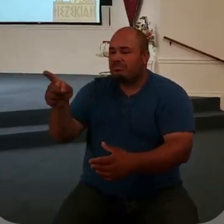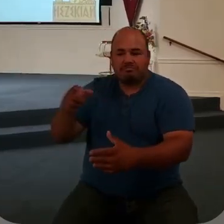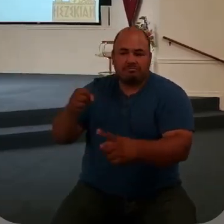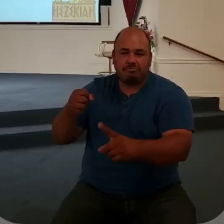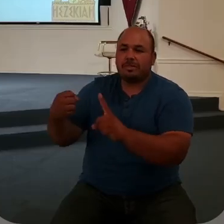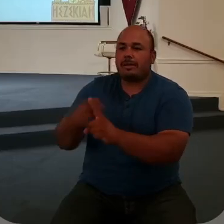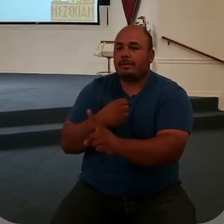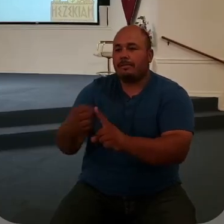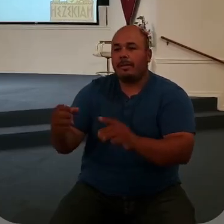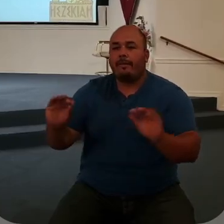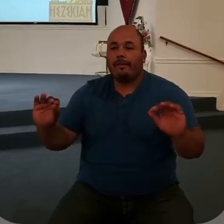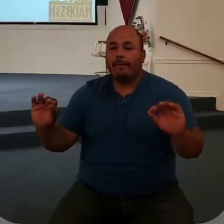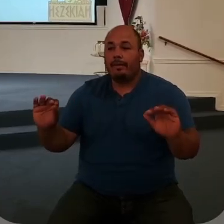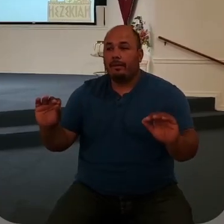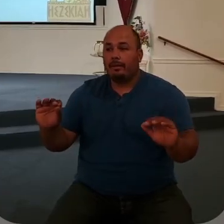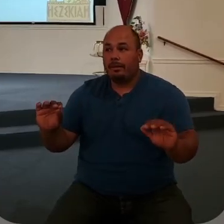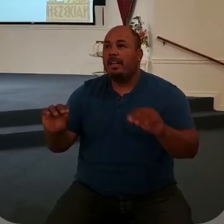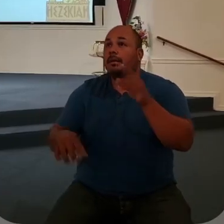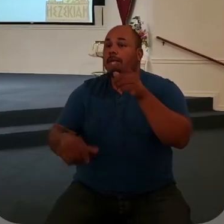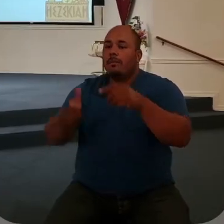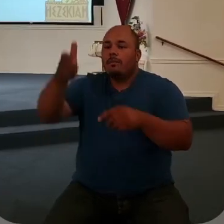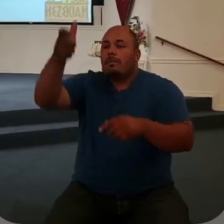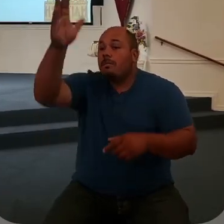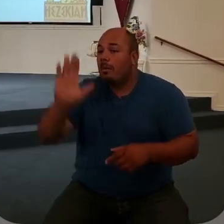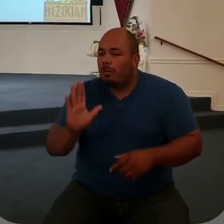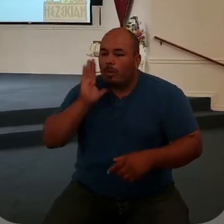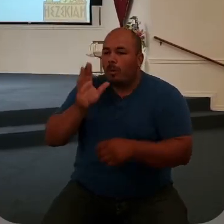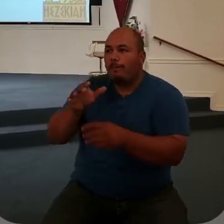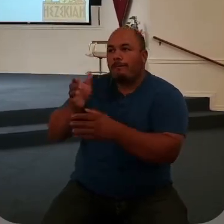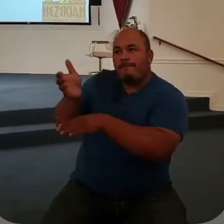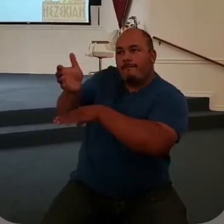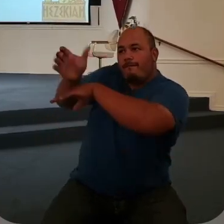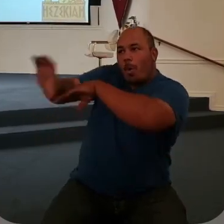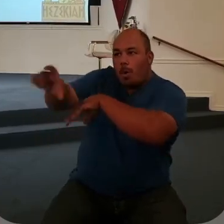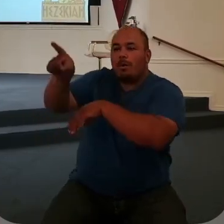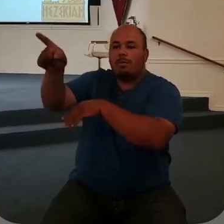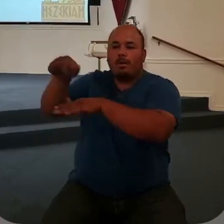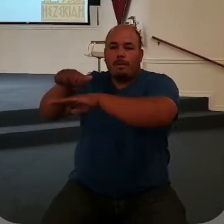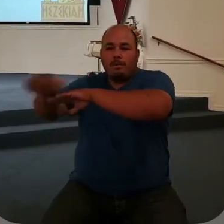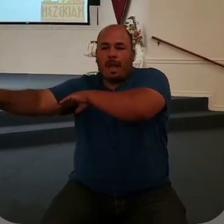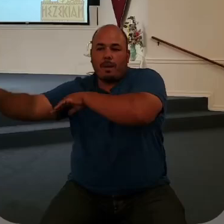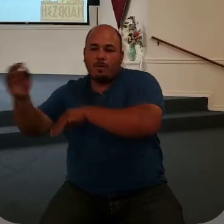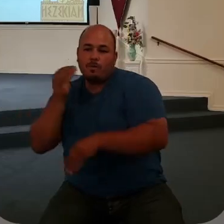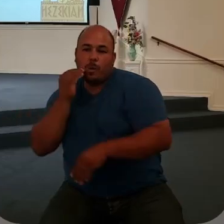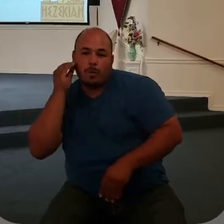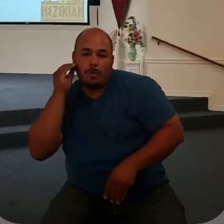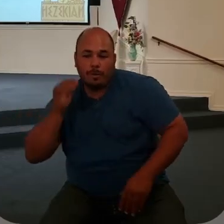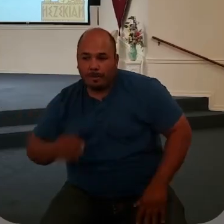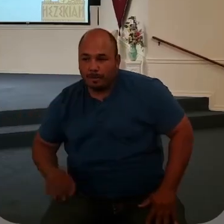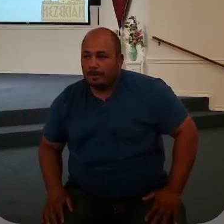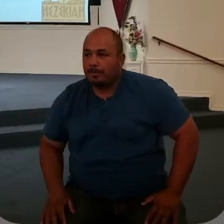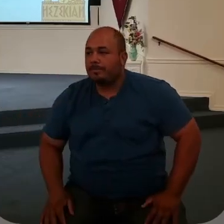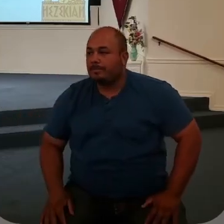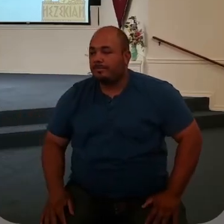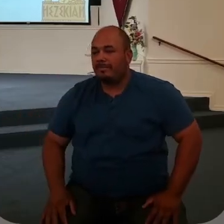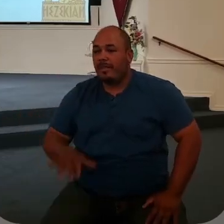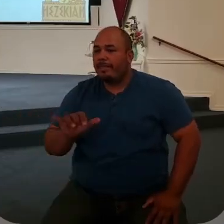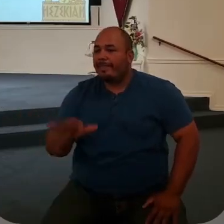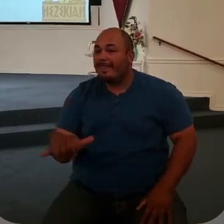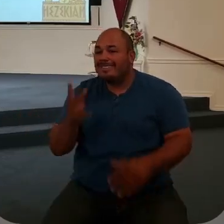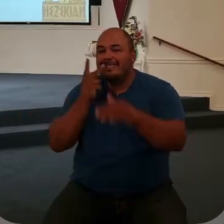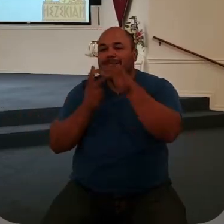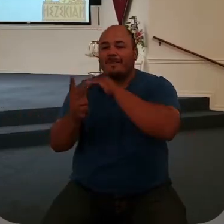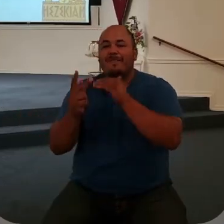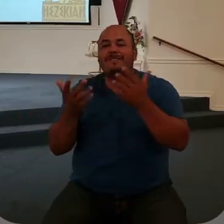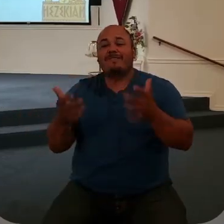king of Assyria back the way he came. That's the prophecy that Isaiah spoke. Now here's what God